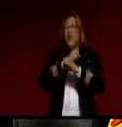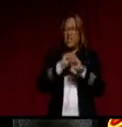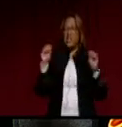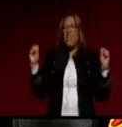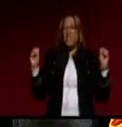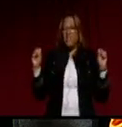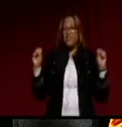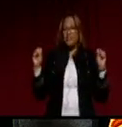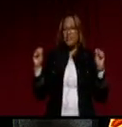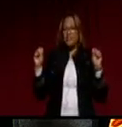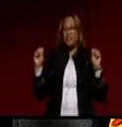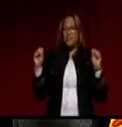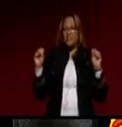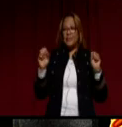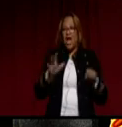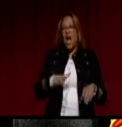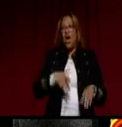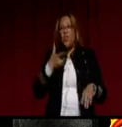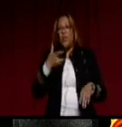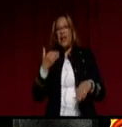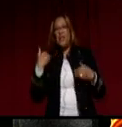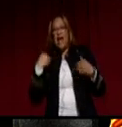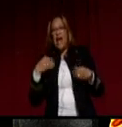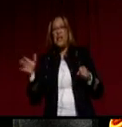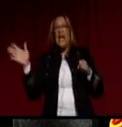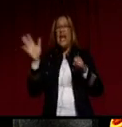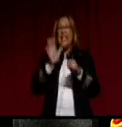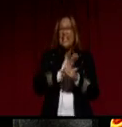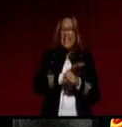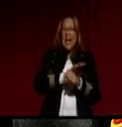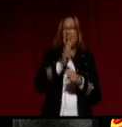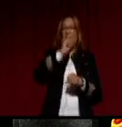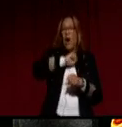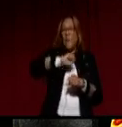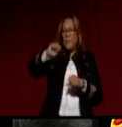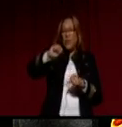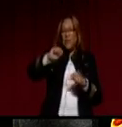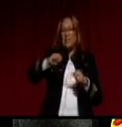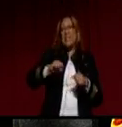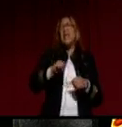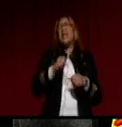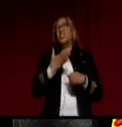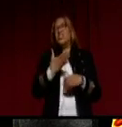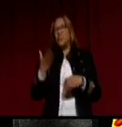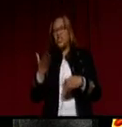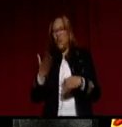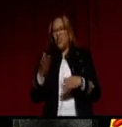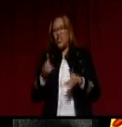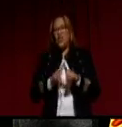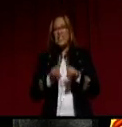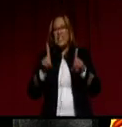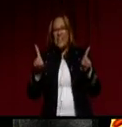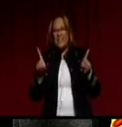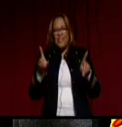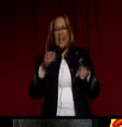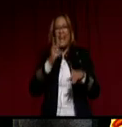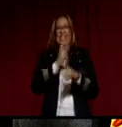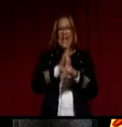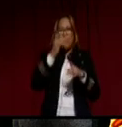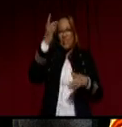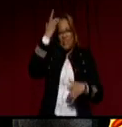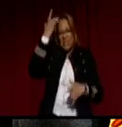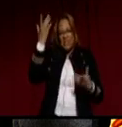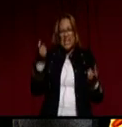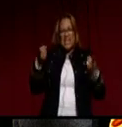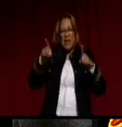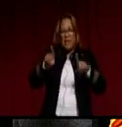So we feel that we have enough immunity to cross over those different types of viruses that are coming